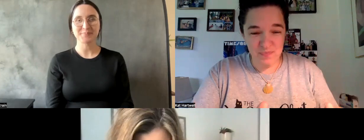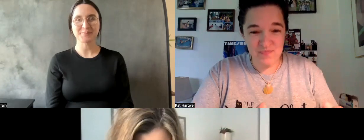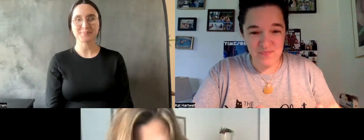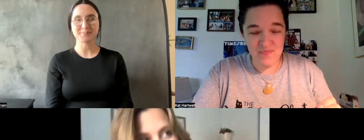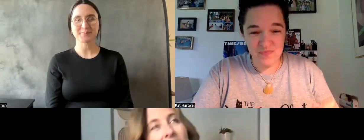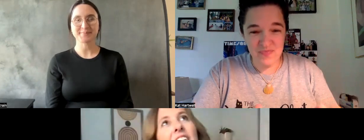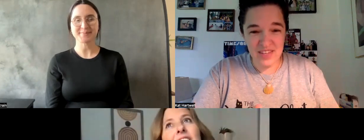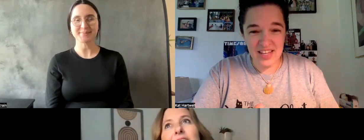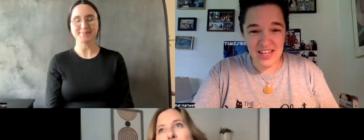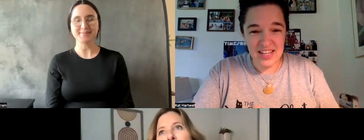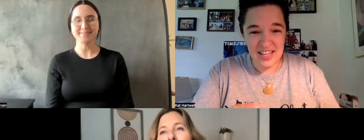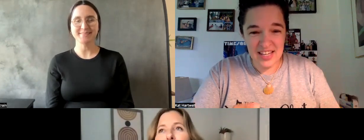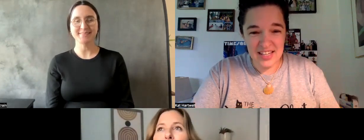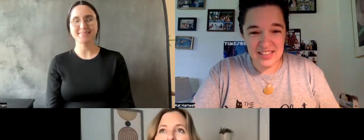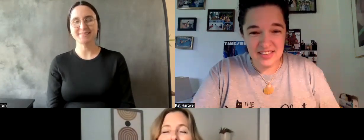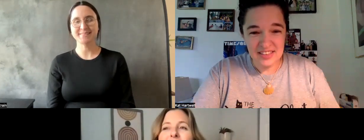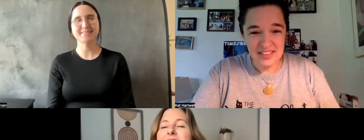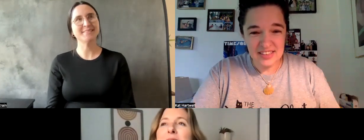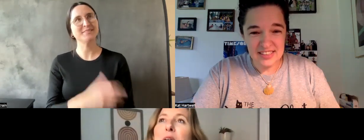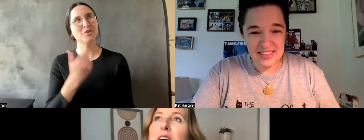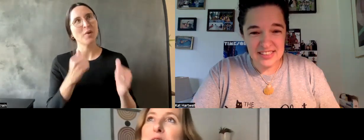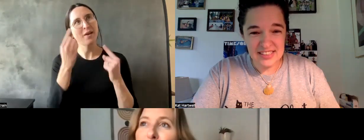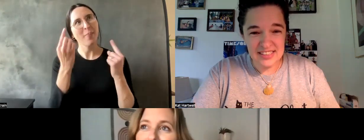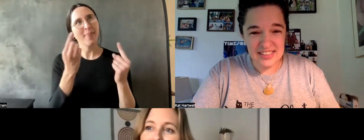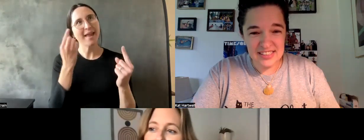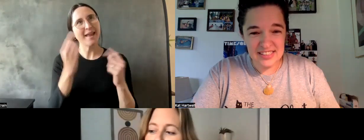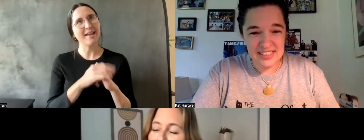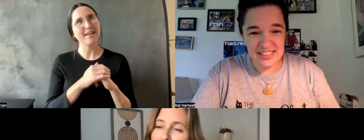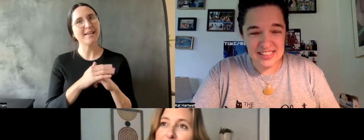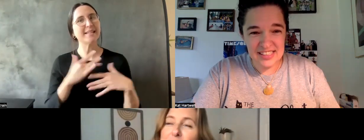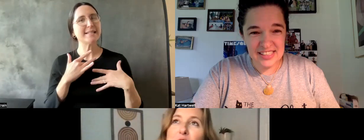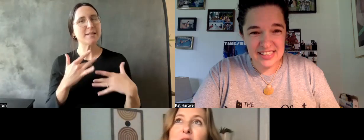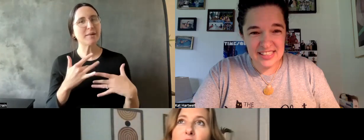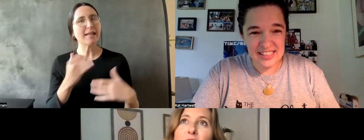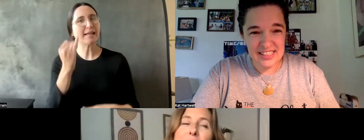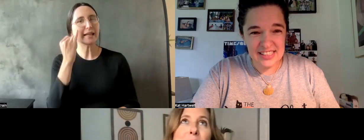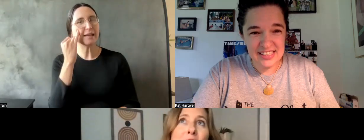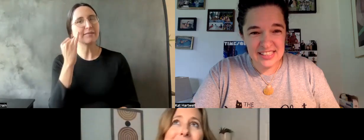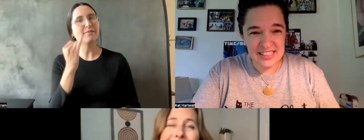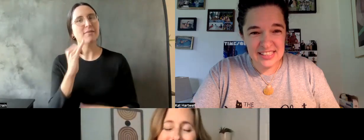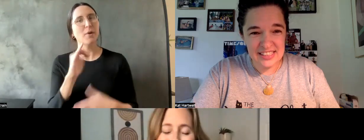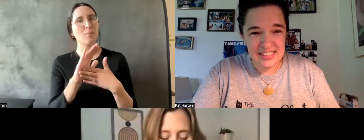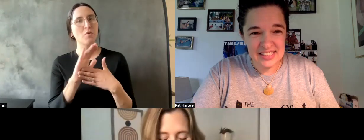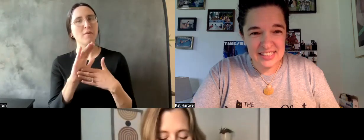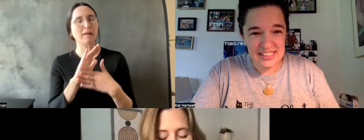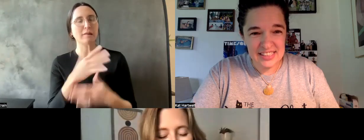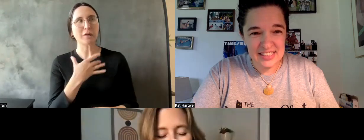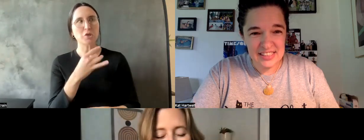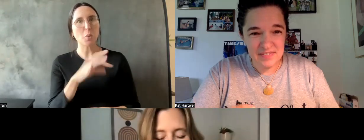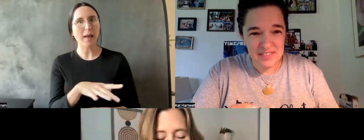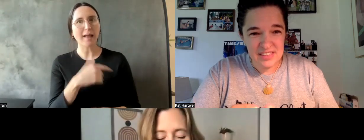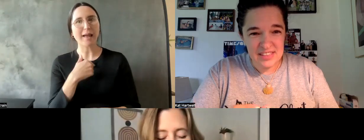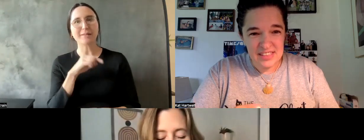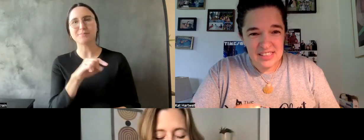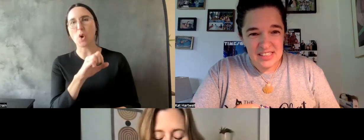know. I'm trying to just think, because usually if I'm not into it, I just turn it off. And I'm trying to think of what movies